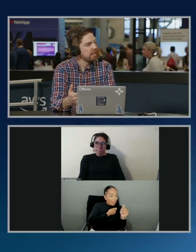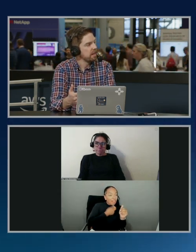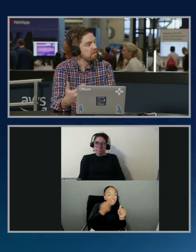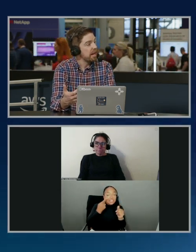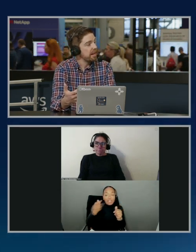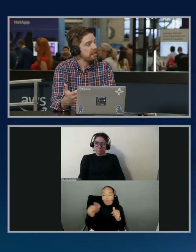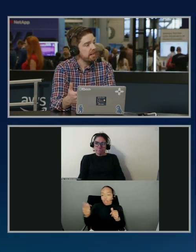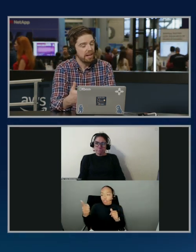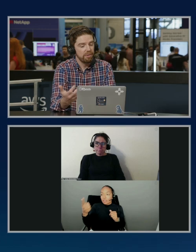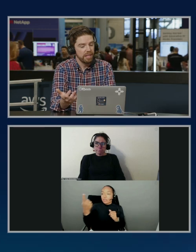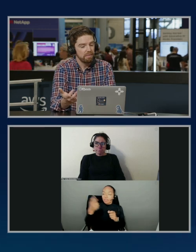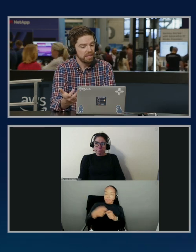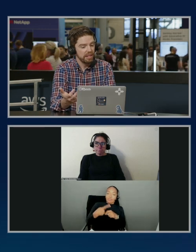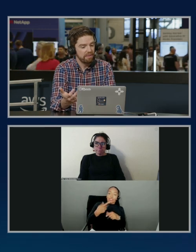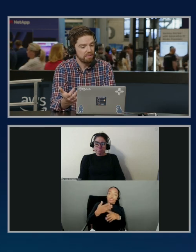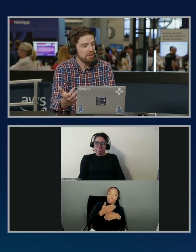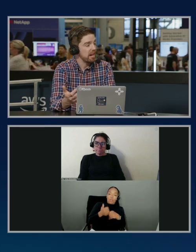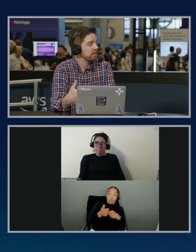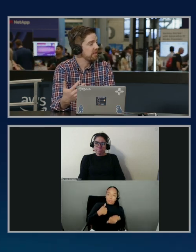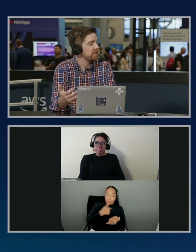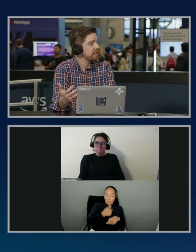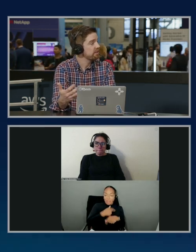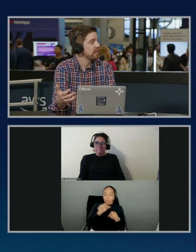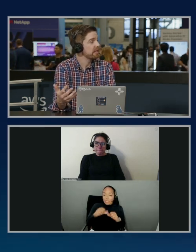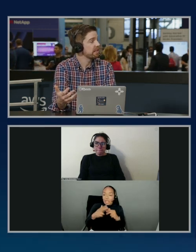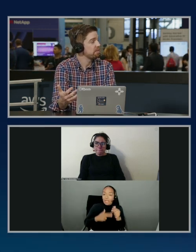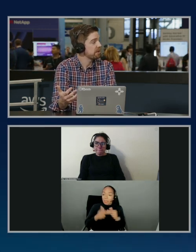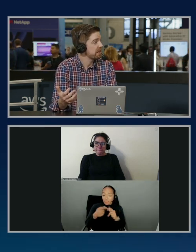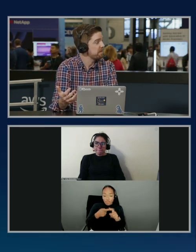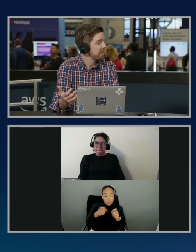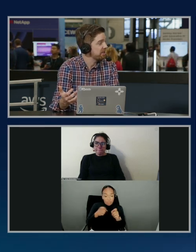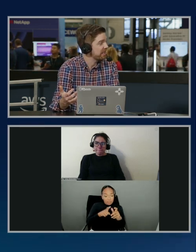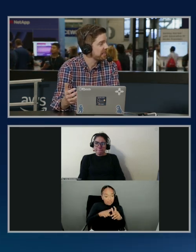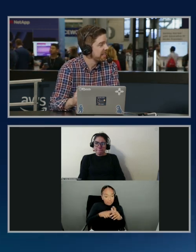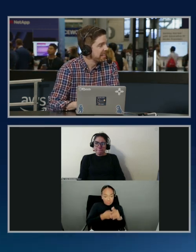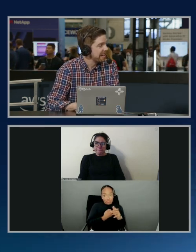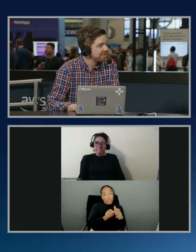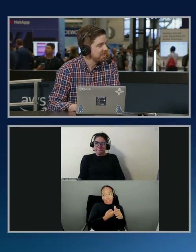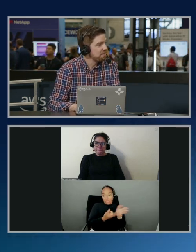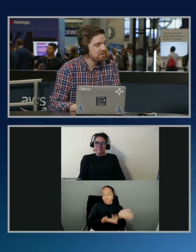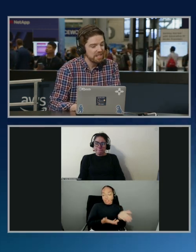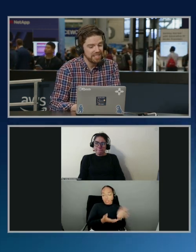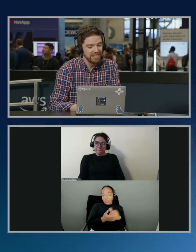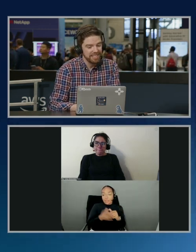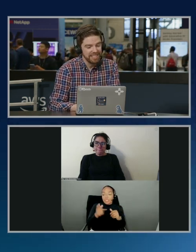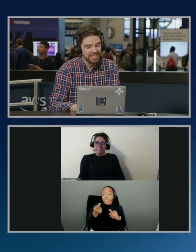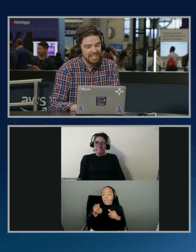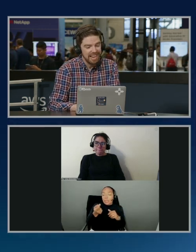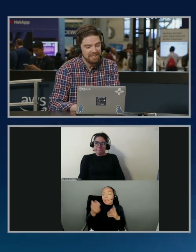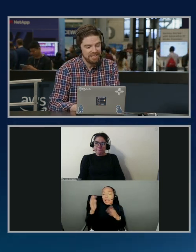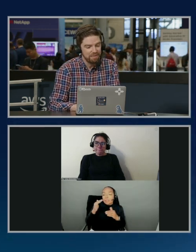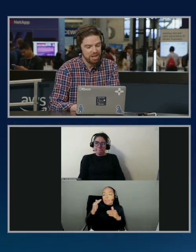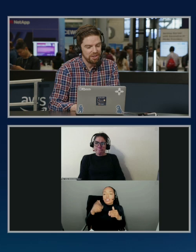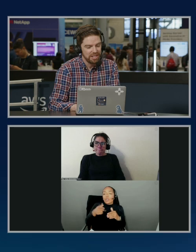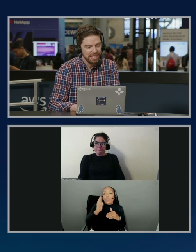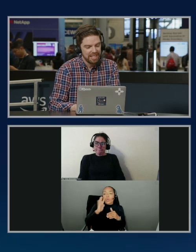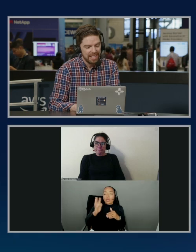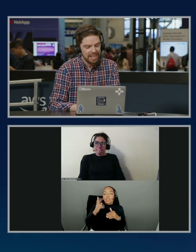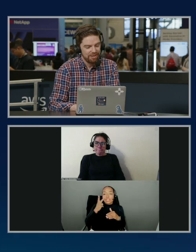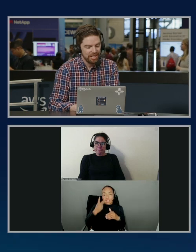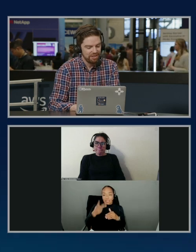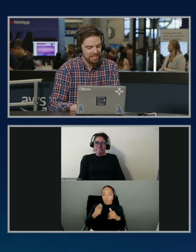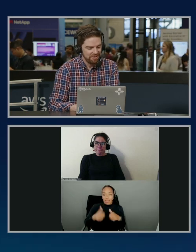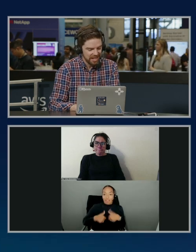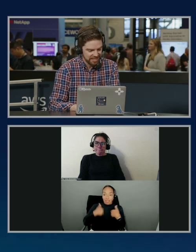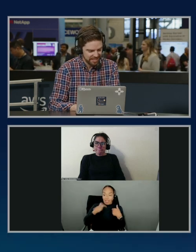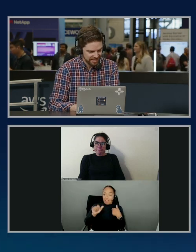me. But we can build an app from scratch. And here we need a little participation. And just to prove that it's a live demo,